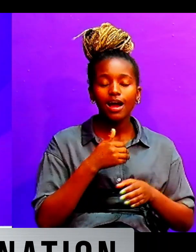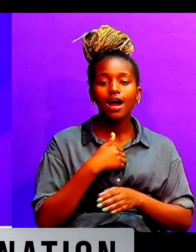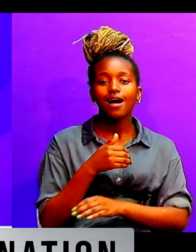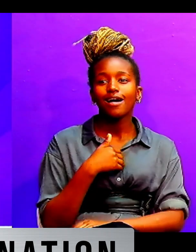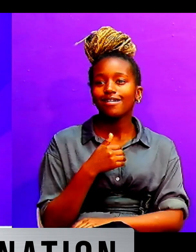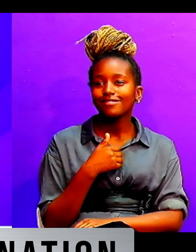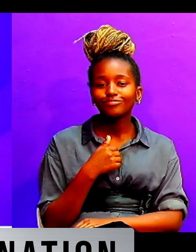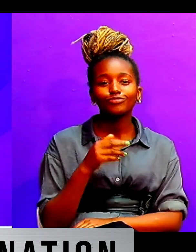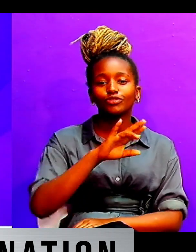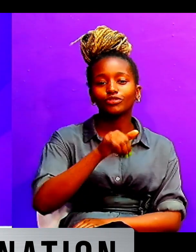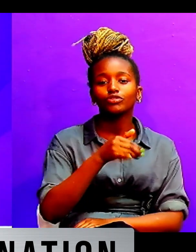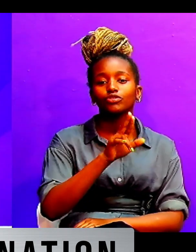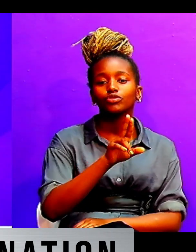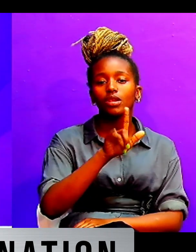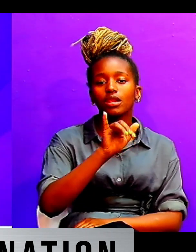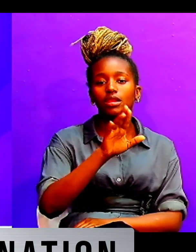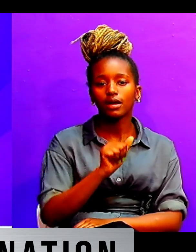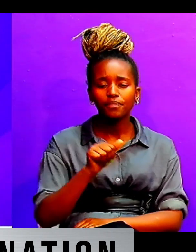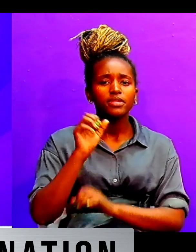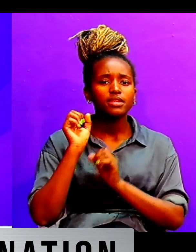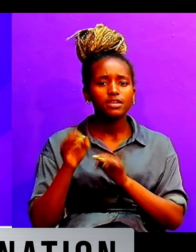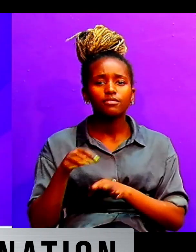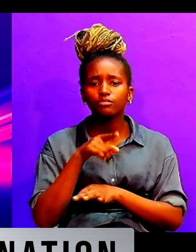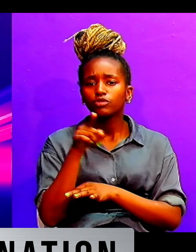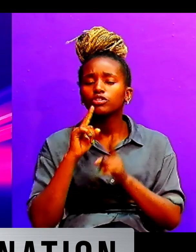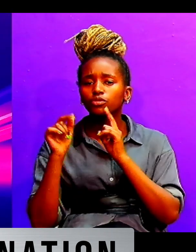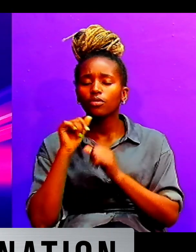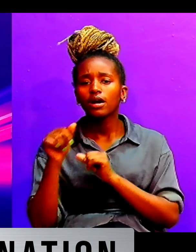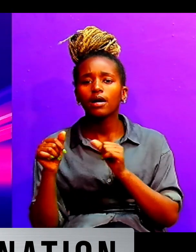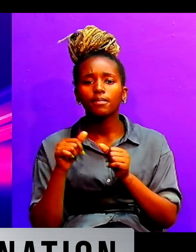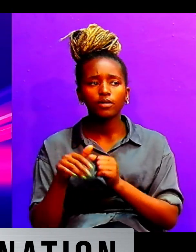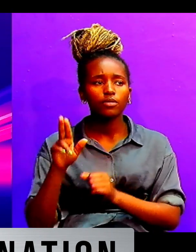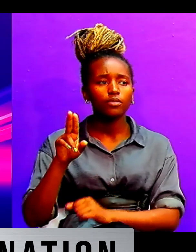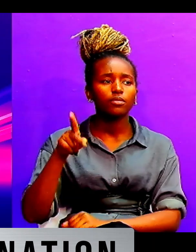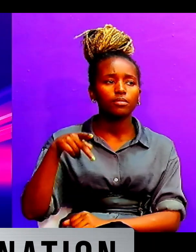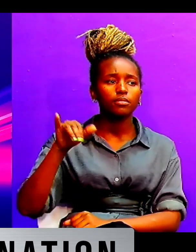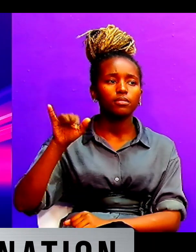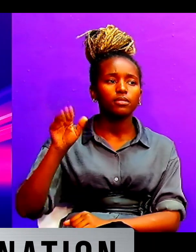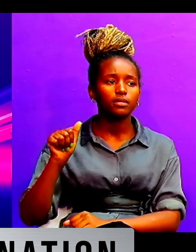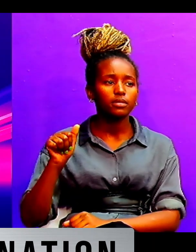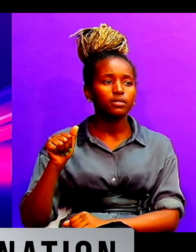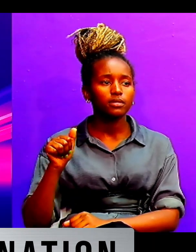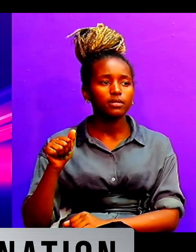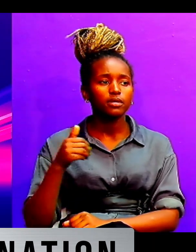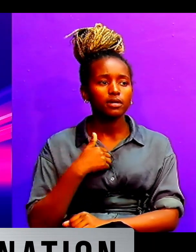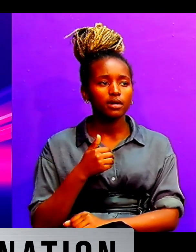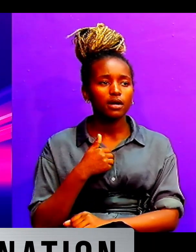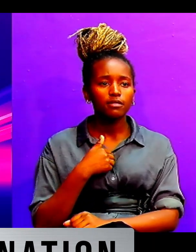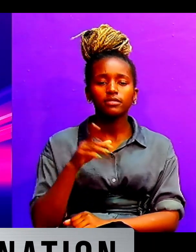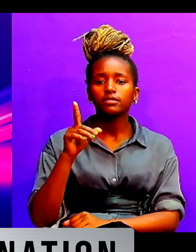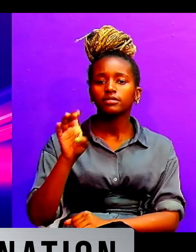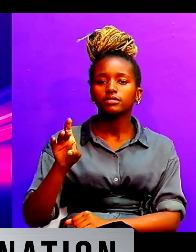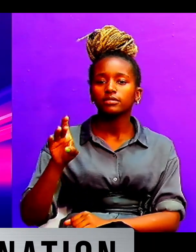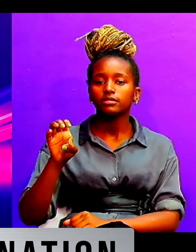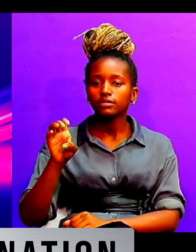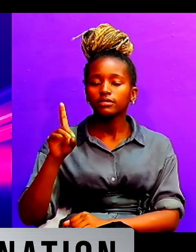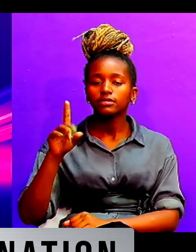UPIA, a name comes to mind. Give me the name. Someone like Edwin Deda.